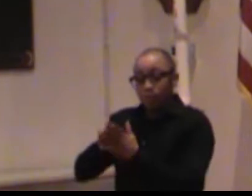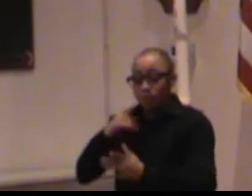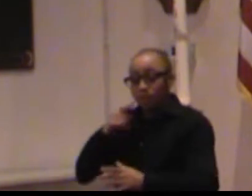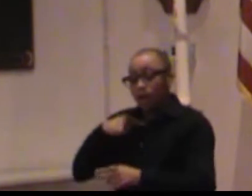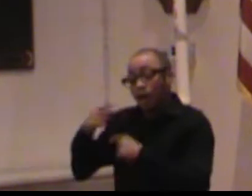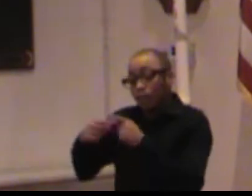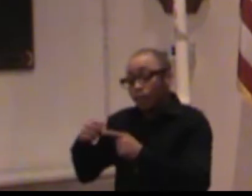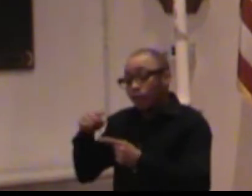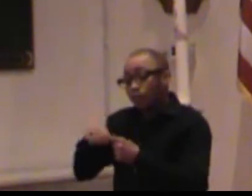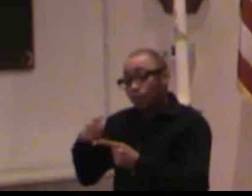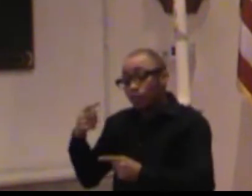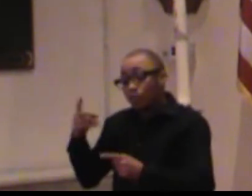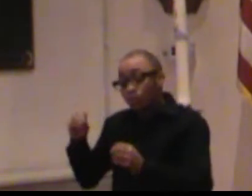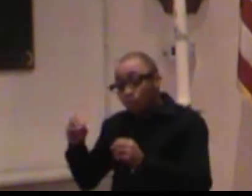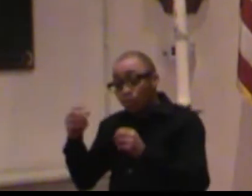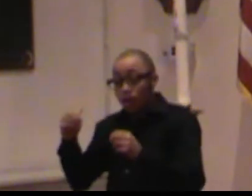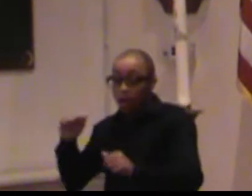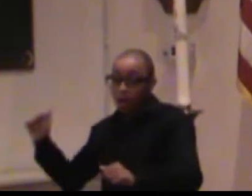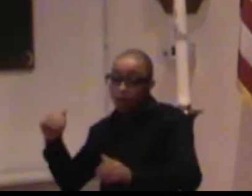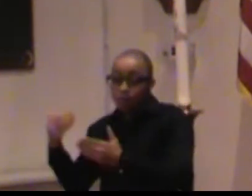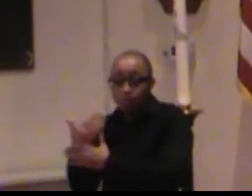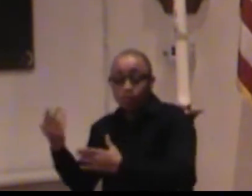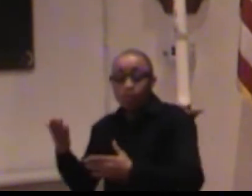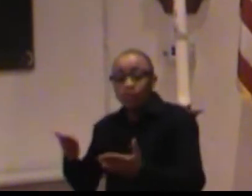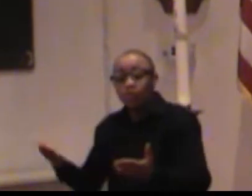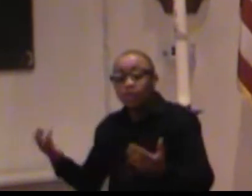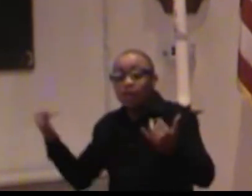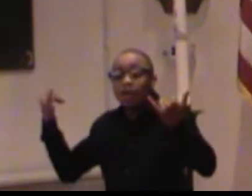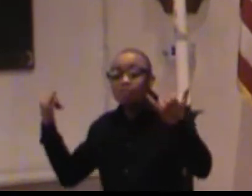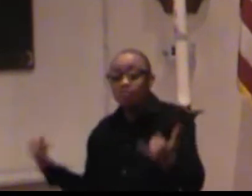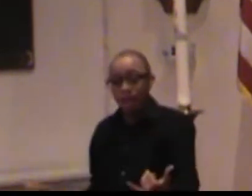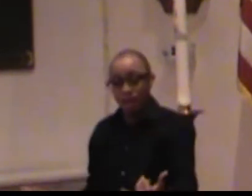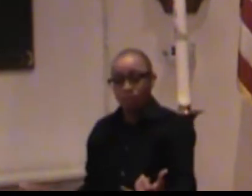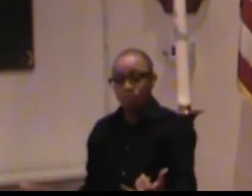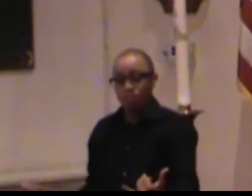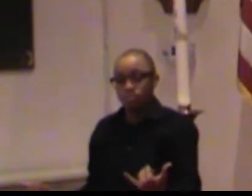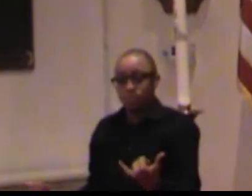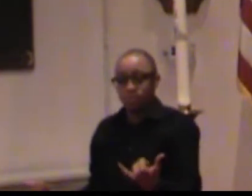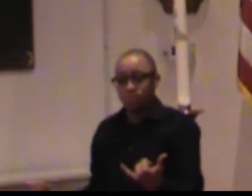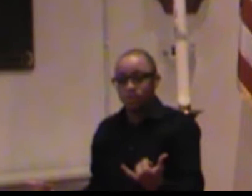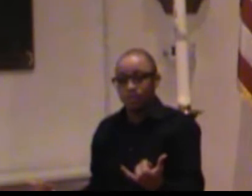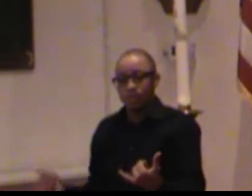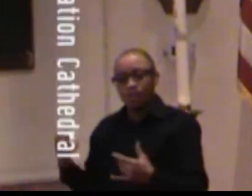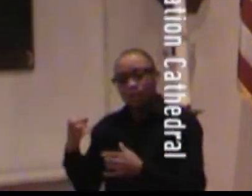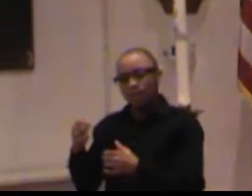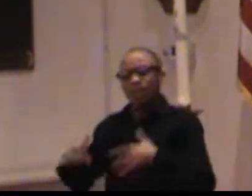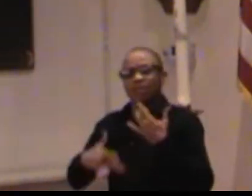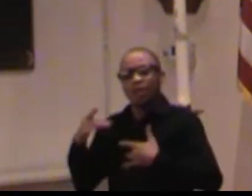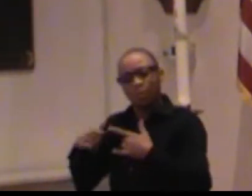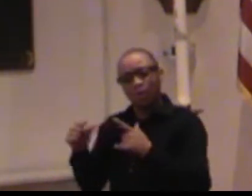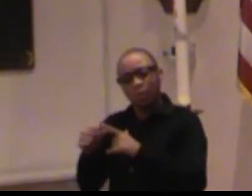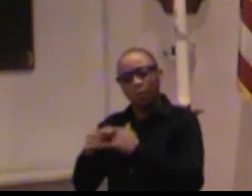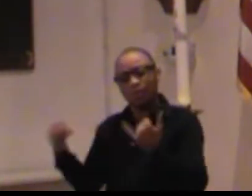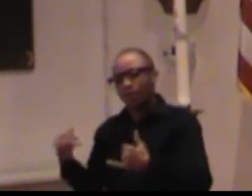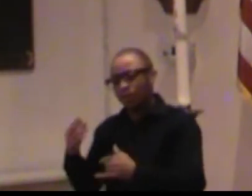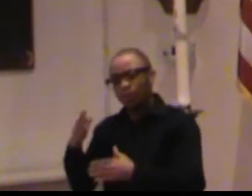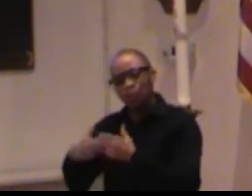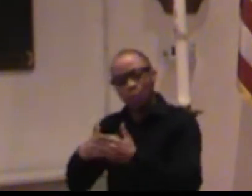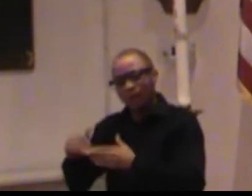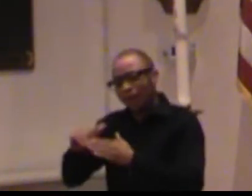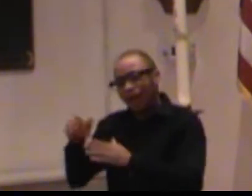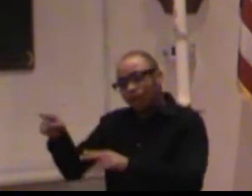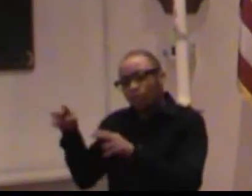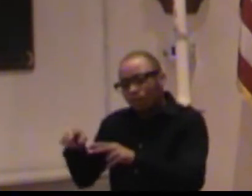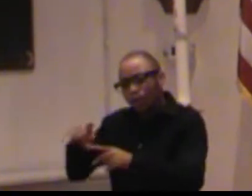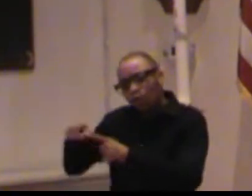thing now. Well, somebody ought to get excited about the word now. Because no matter how you look at it or